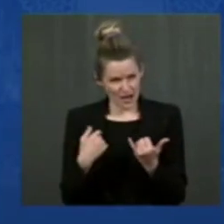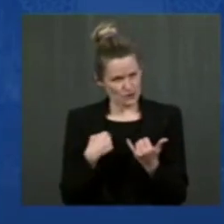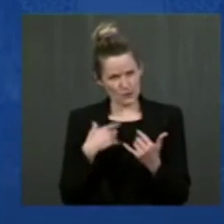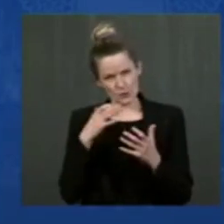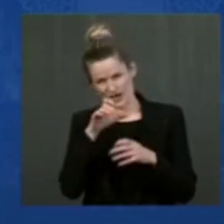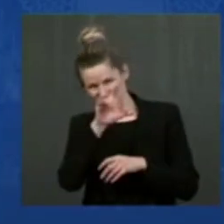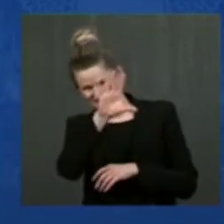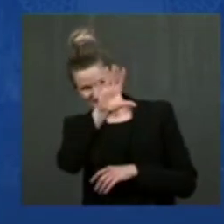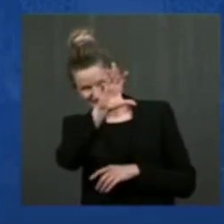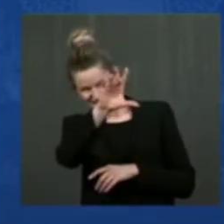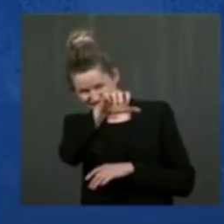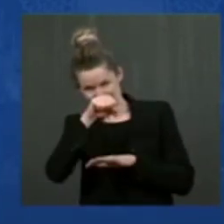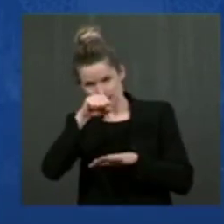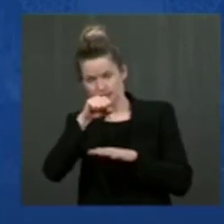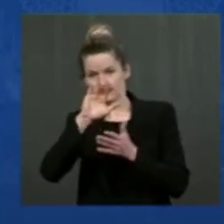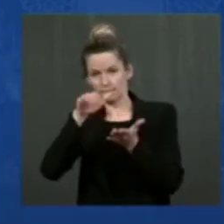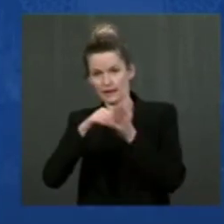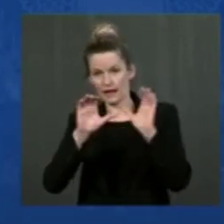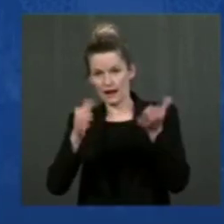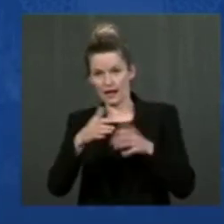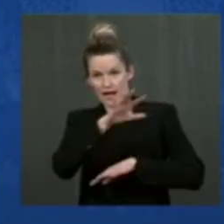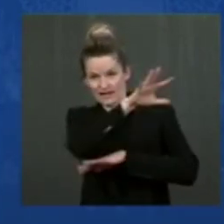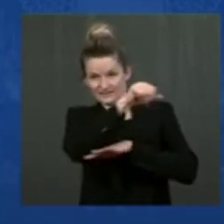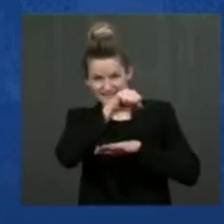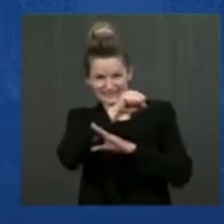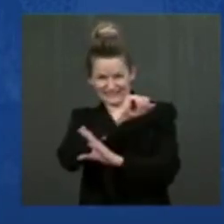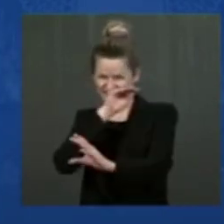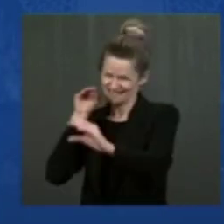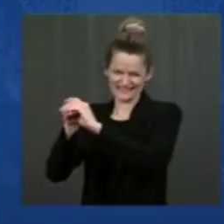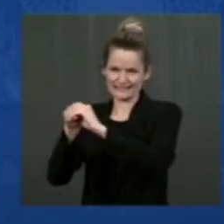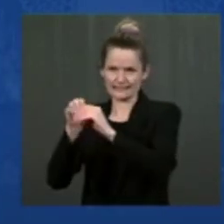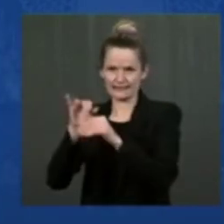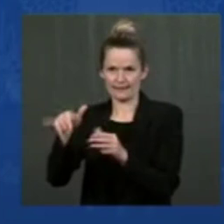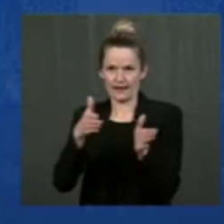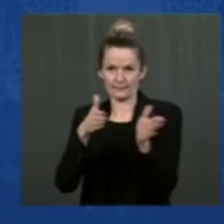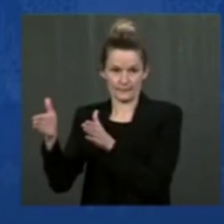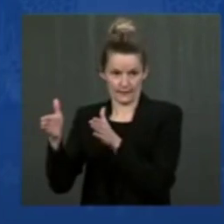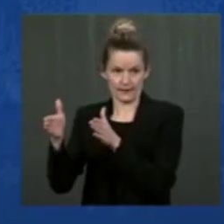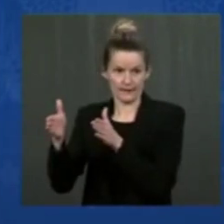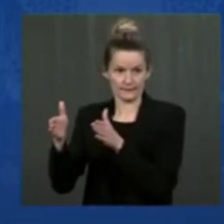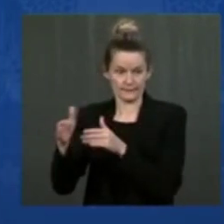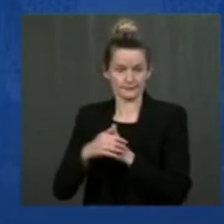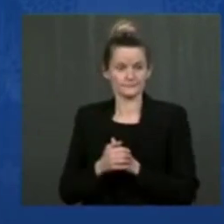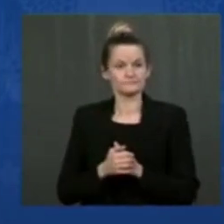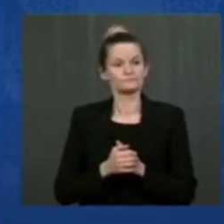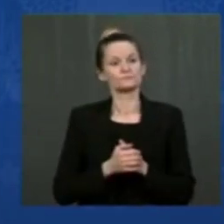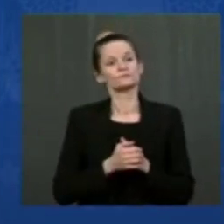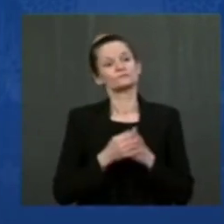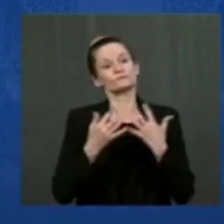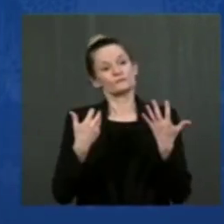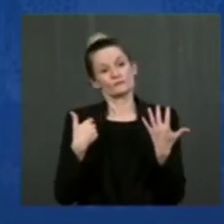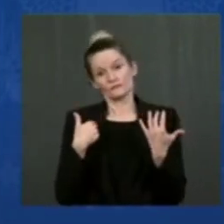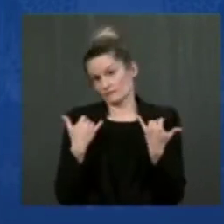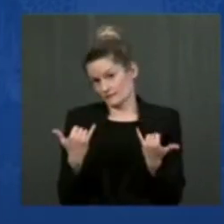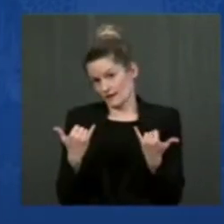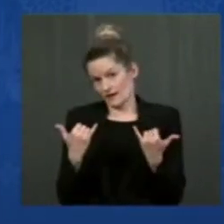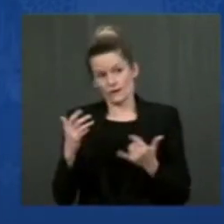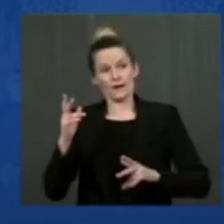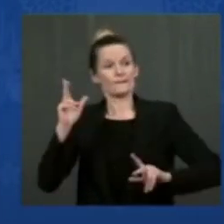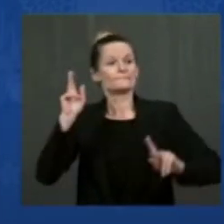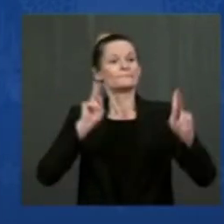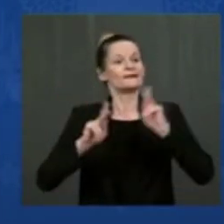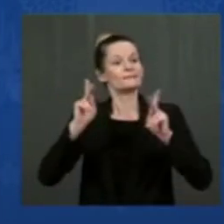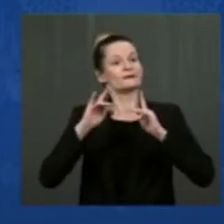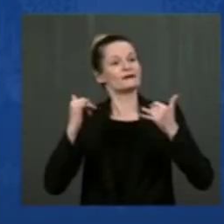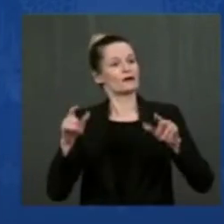possibility. That's what got taken away for a lot of people. Instead, some people started seeing the stock market and corporate profits